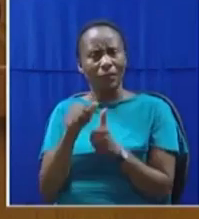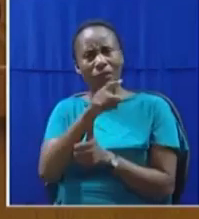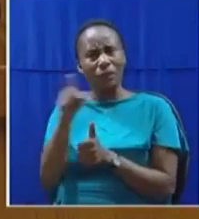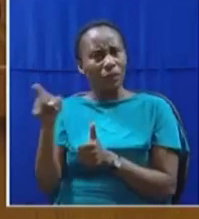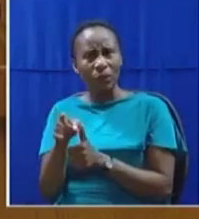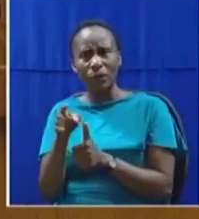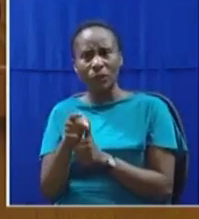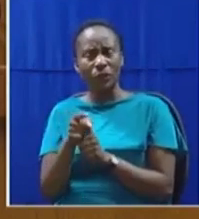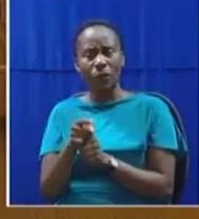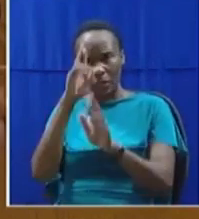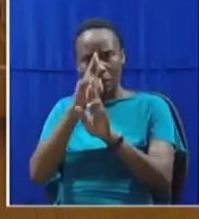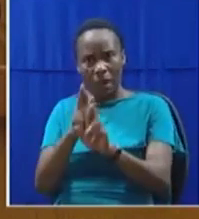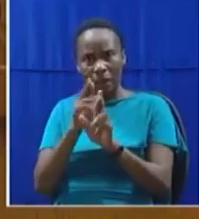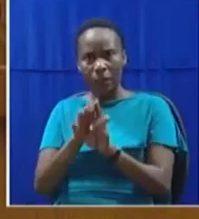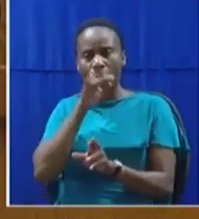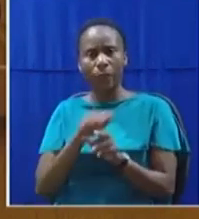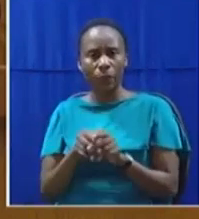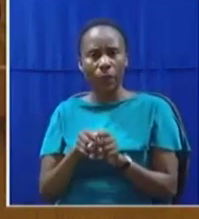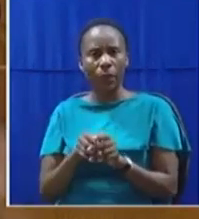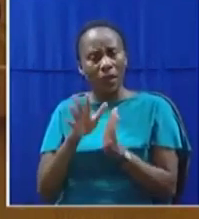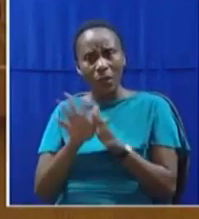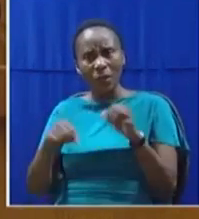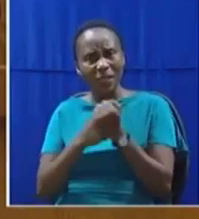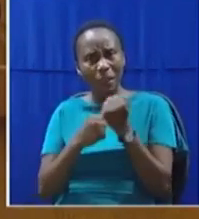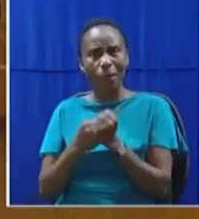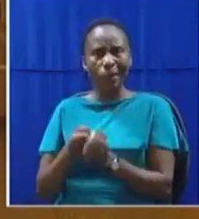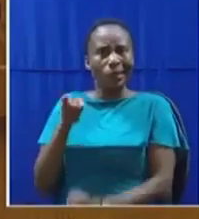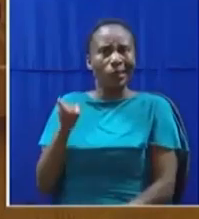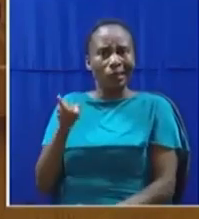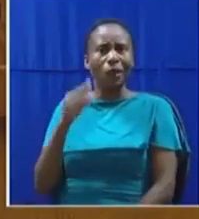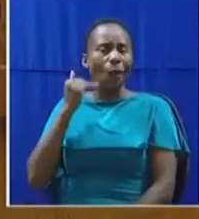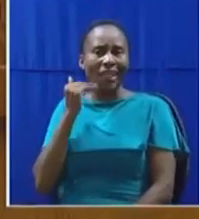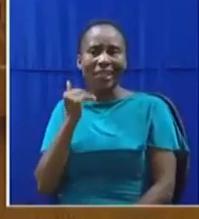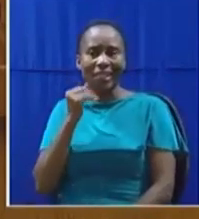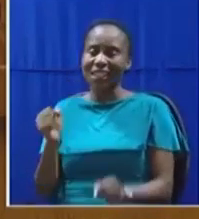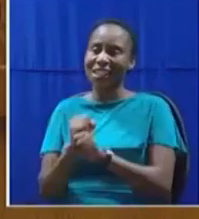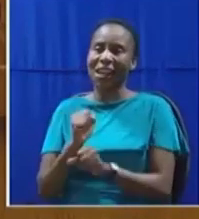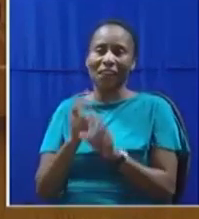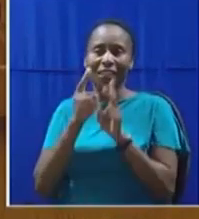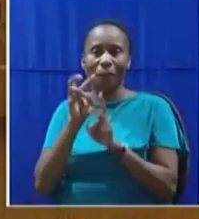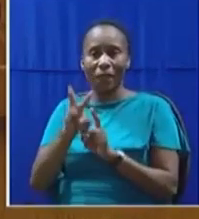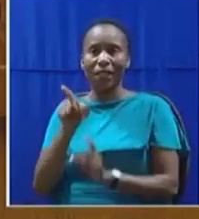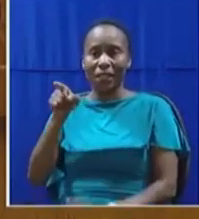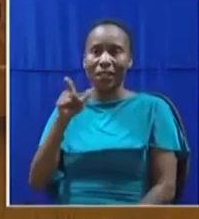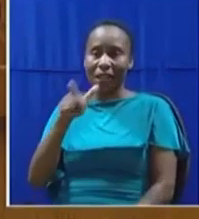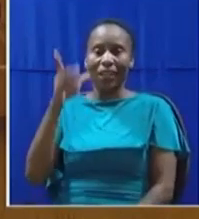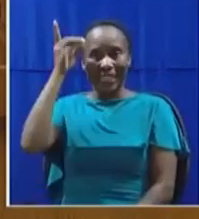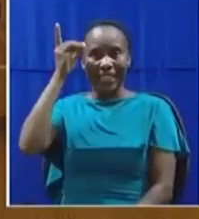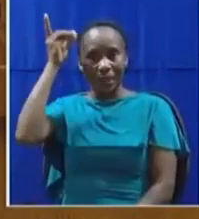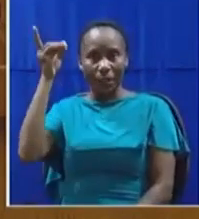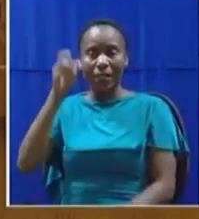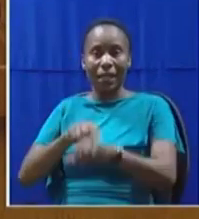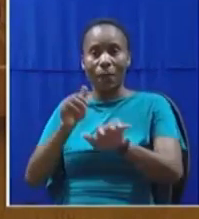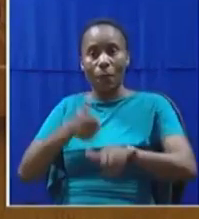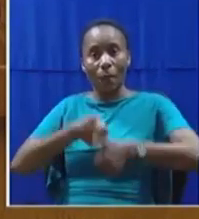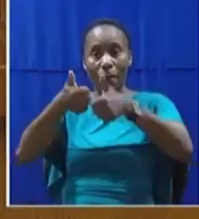them. He must think again. He will never. He's dreaming. Go and tell him when you go back to